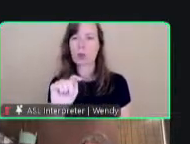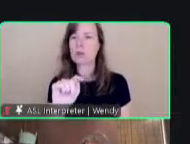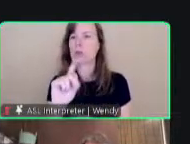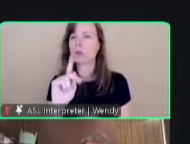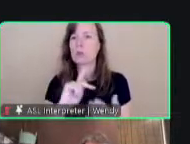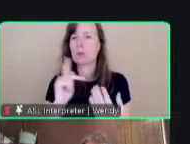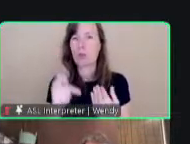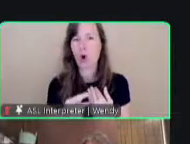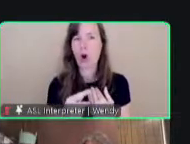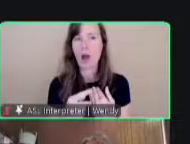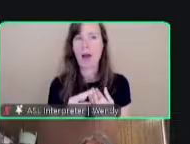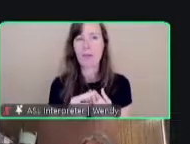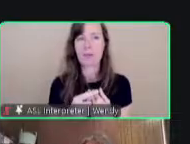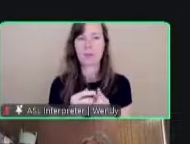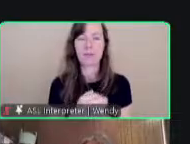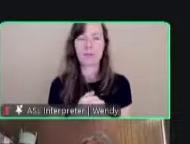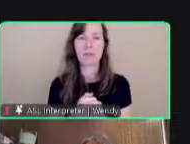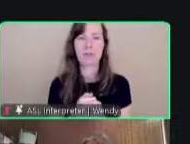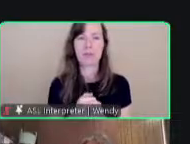to about